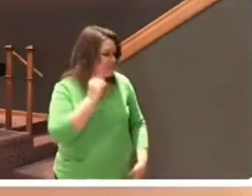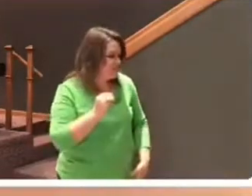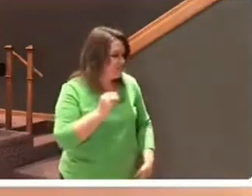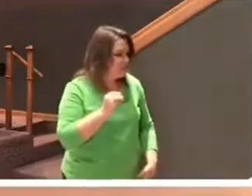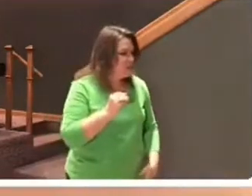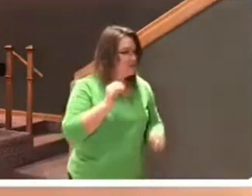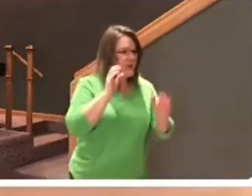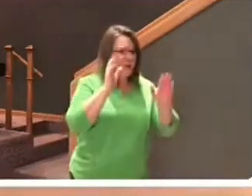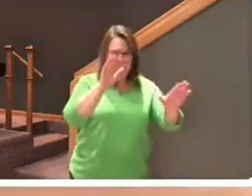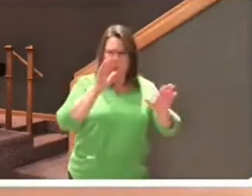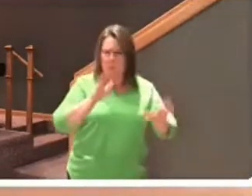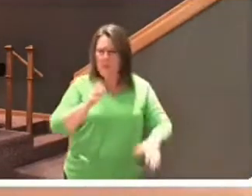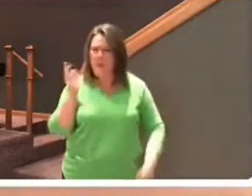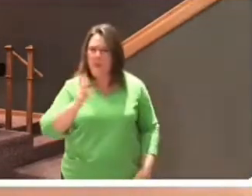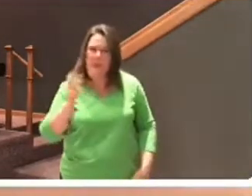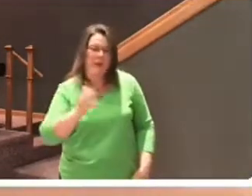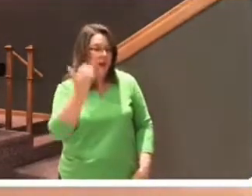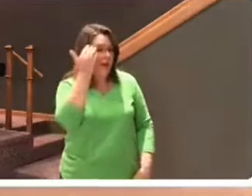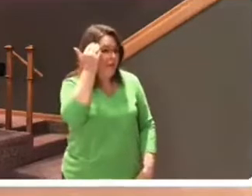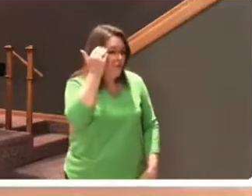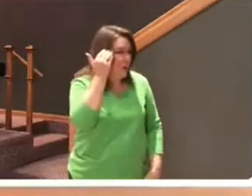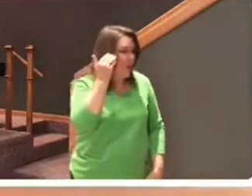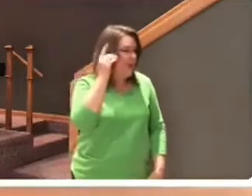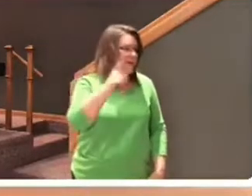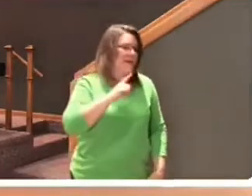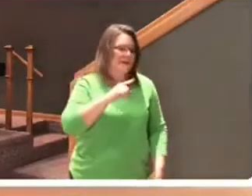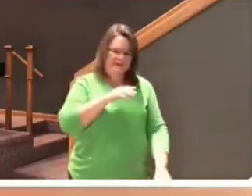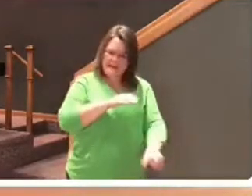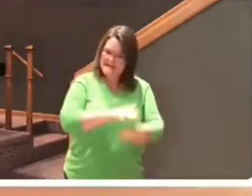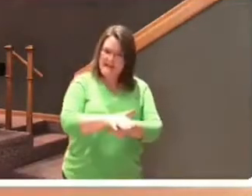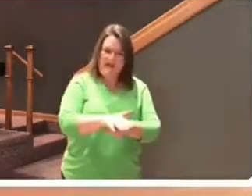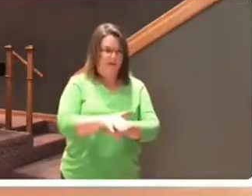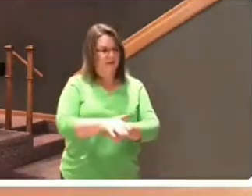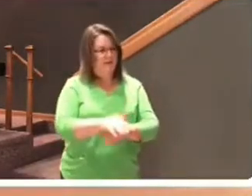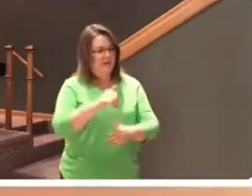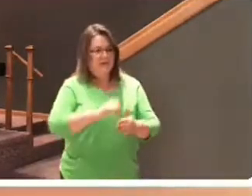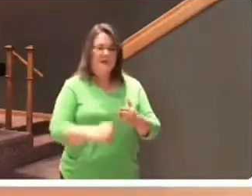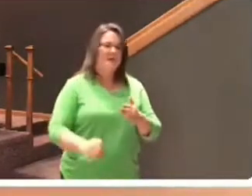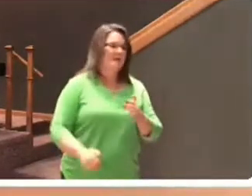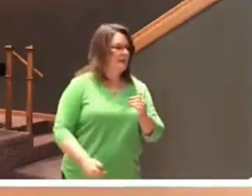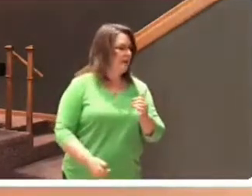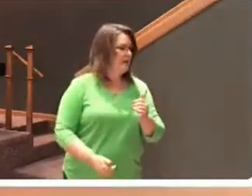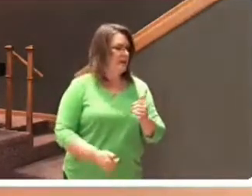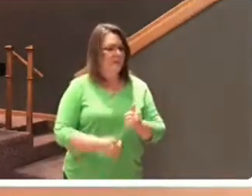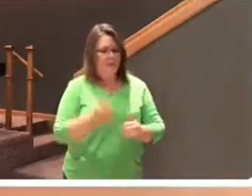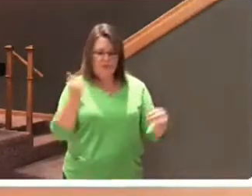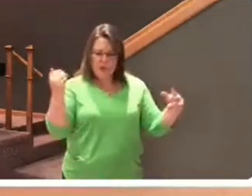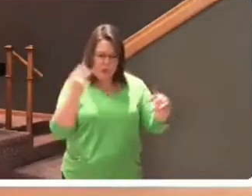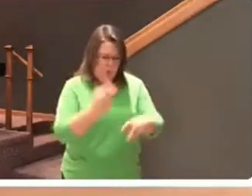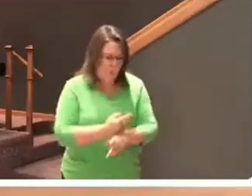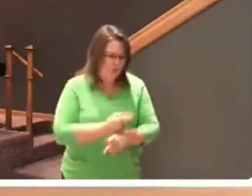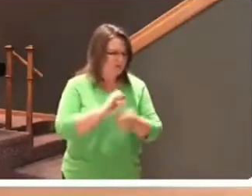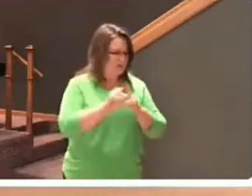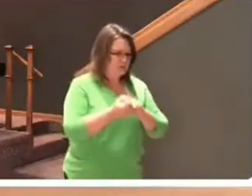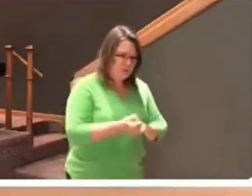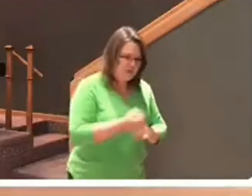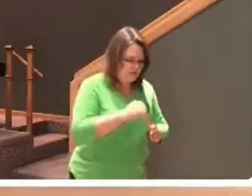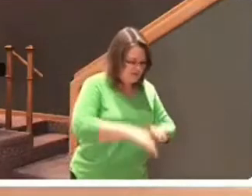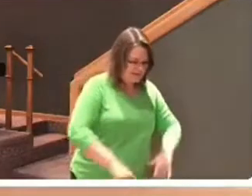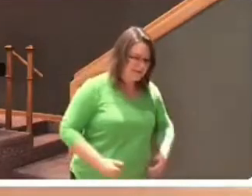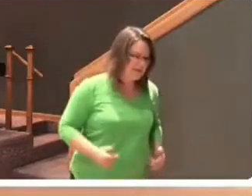the wonder of knowing that he is enough even in the most extreme, difficult situations in